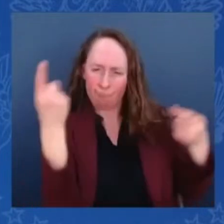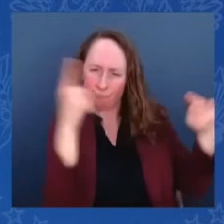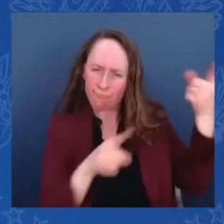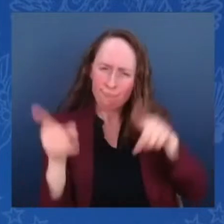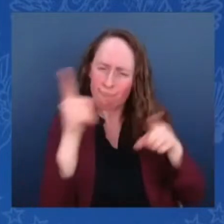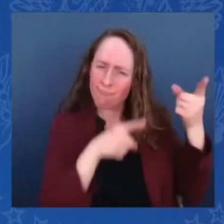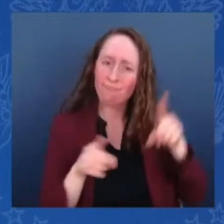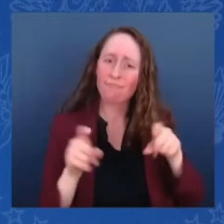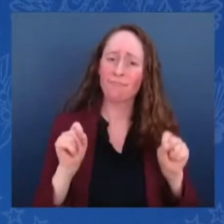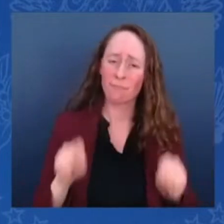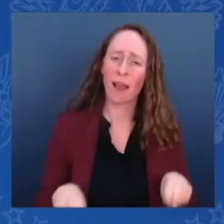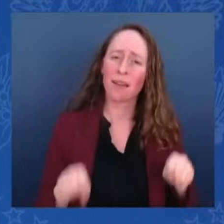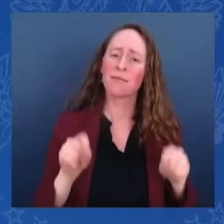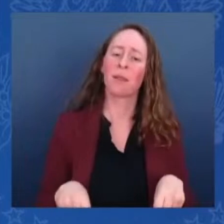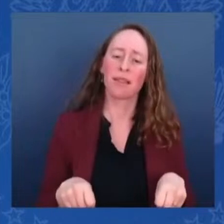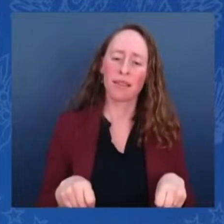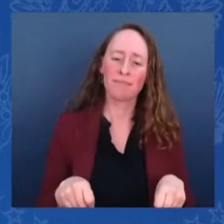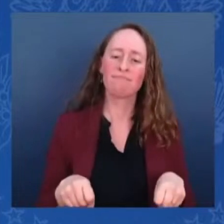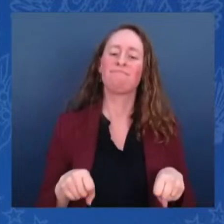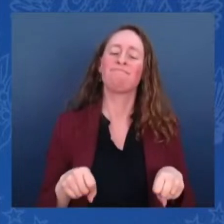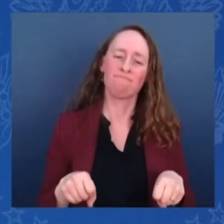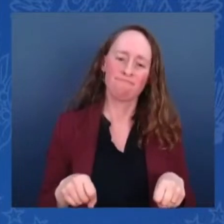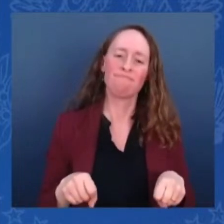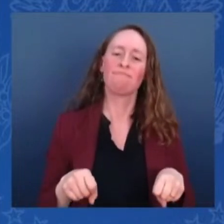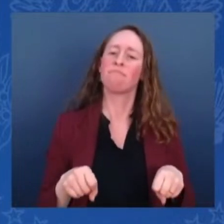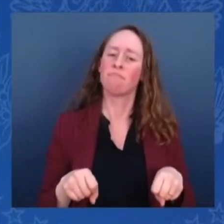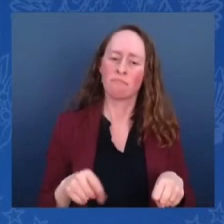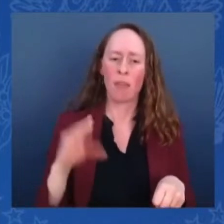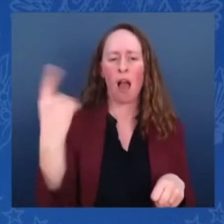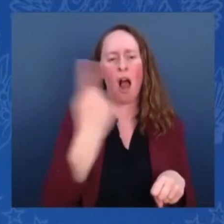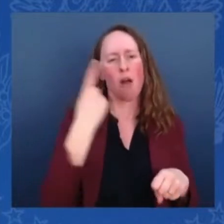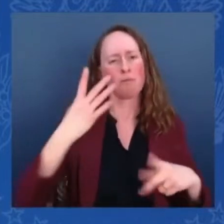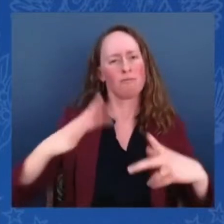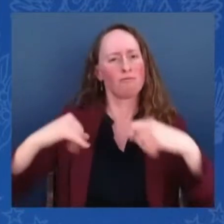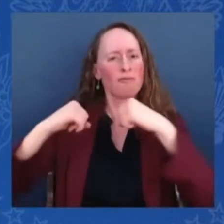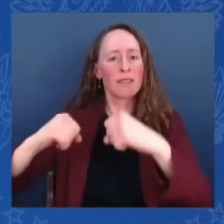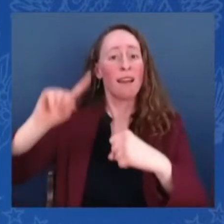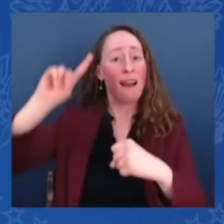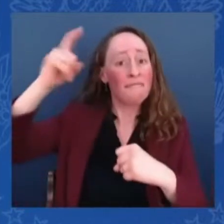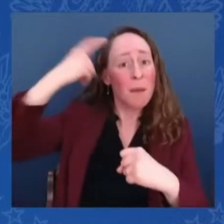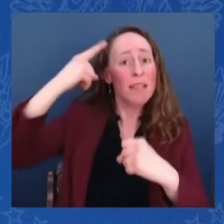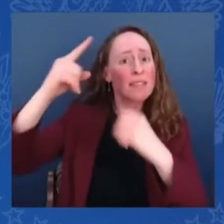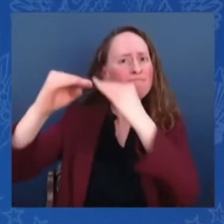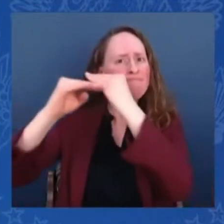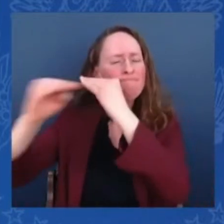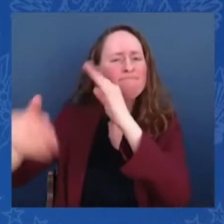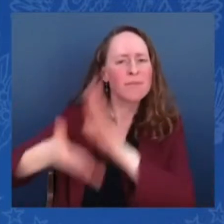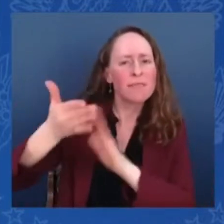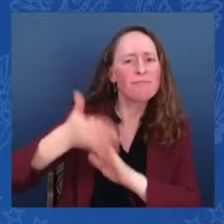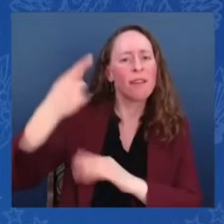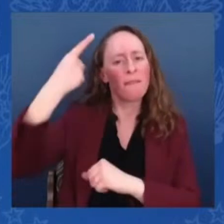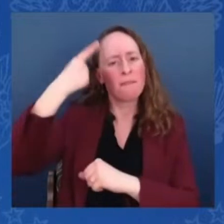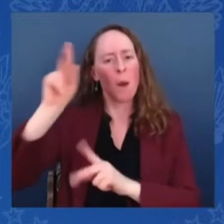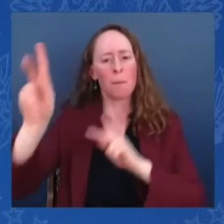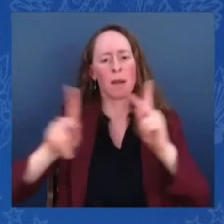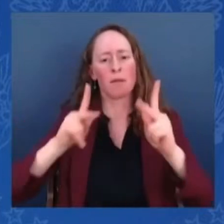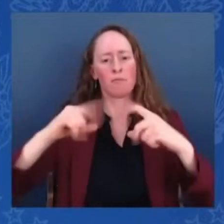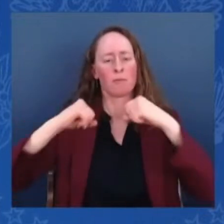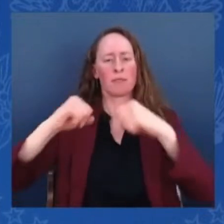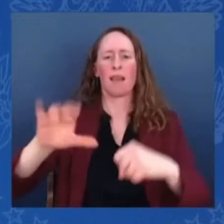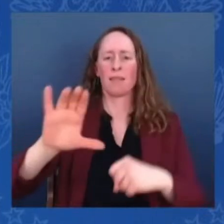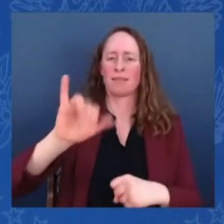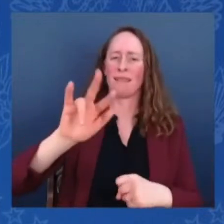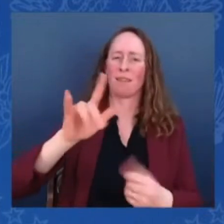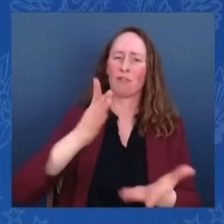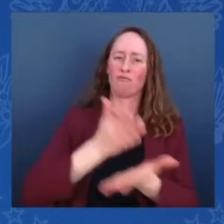relentlessly defend democracy, civil rights, and human rights. Because that's who we are. That's who we